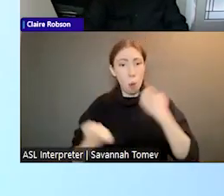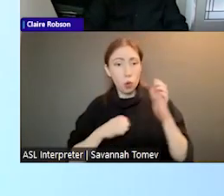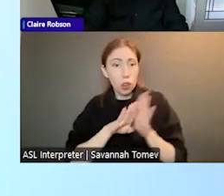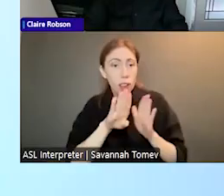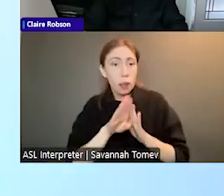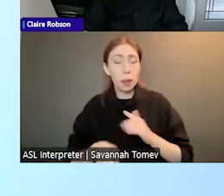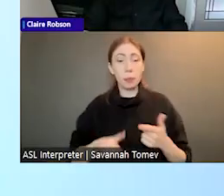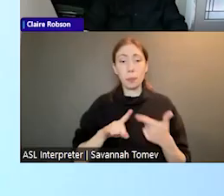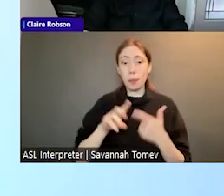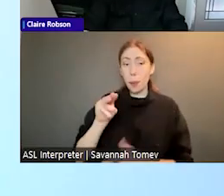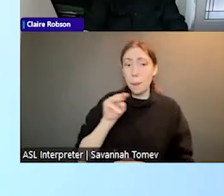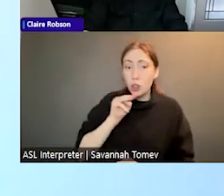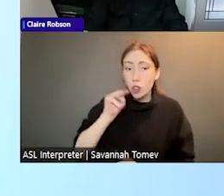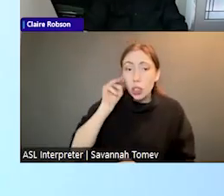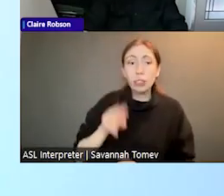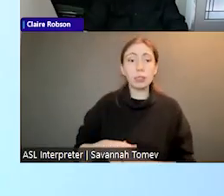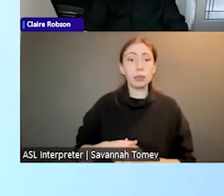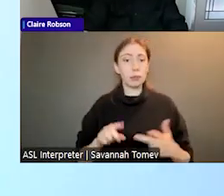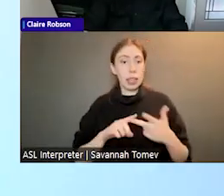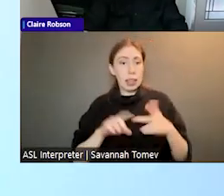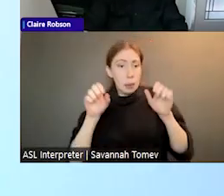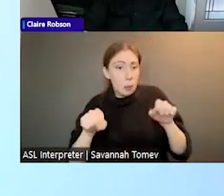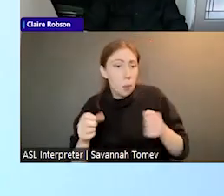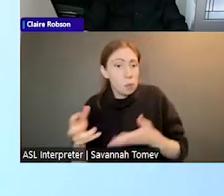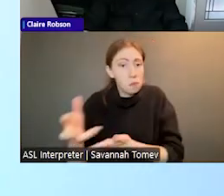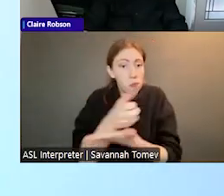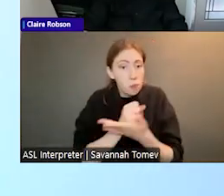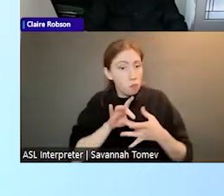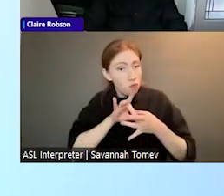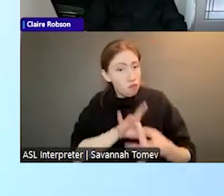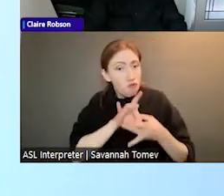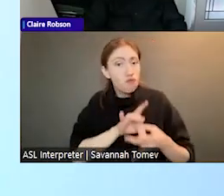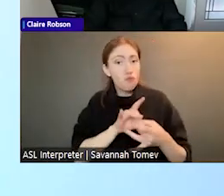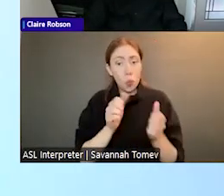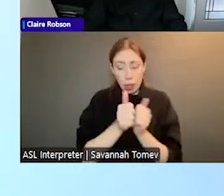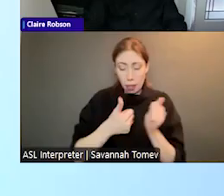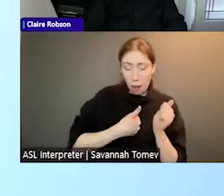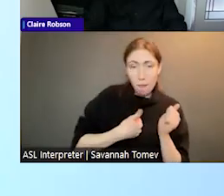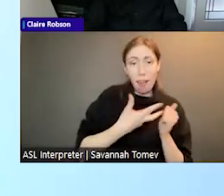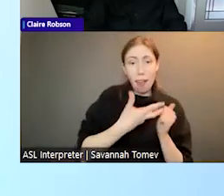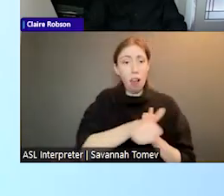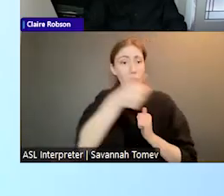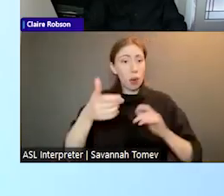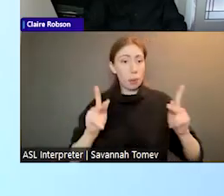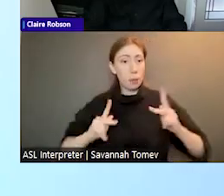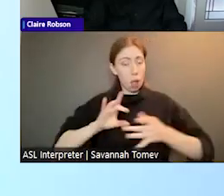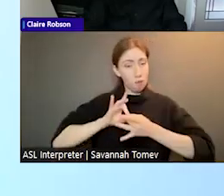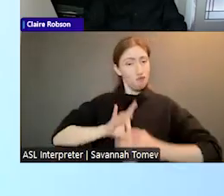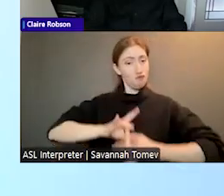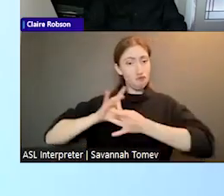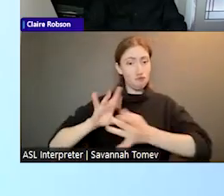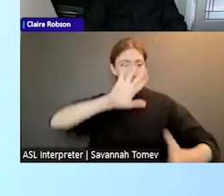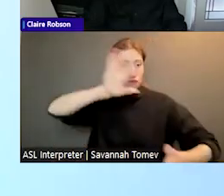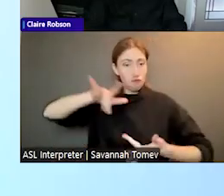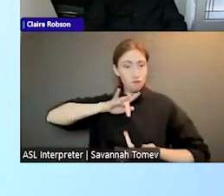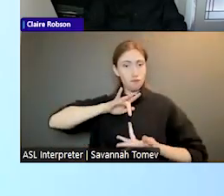wholesome relationships with oneself and others, and generates destructive forces within the person who